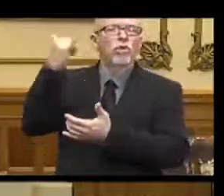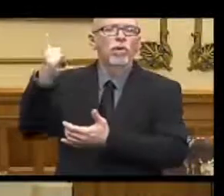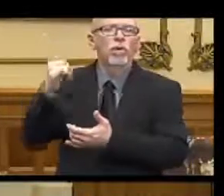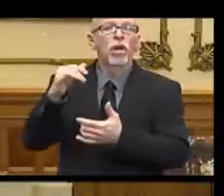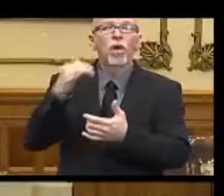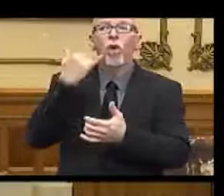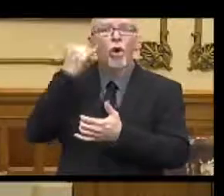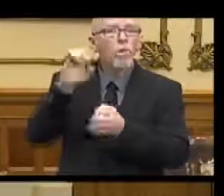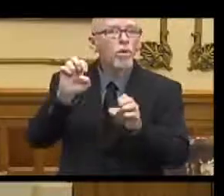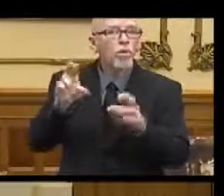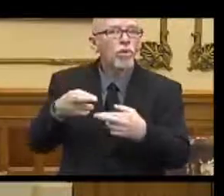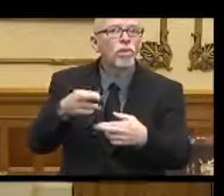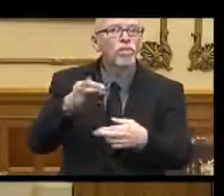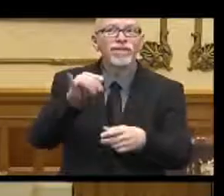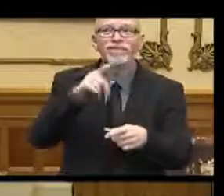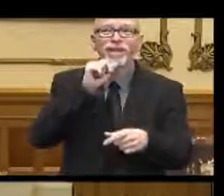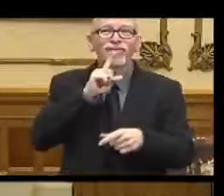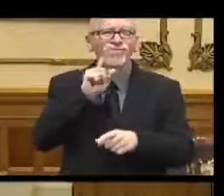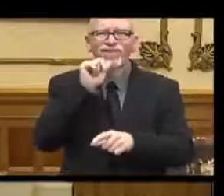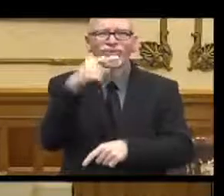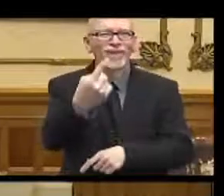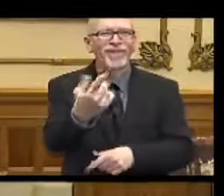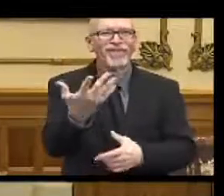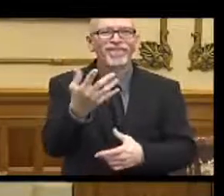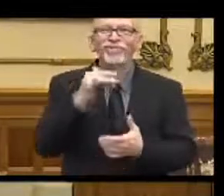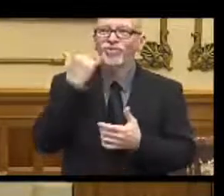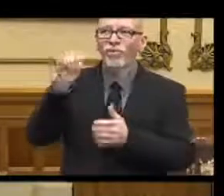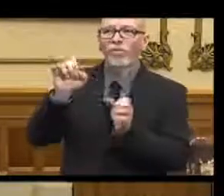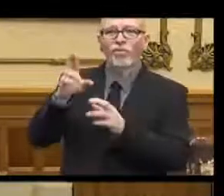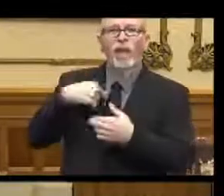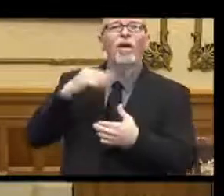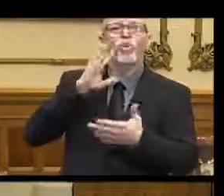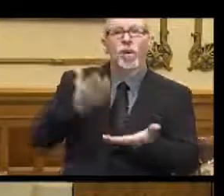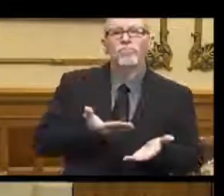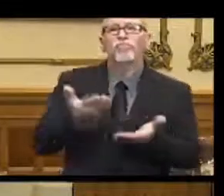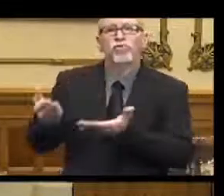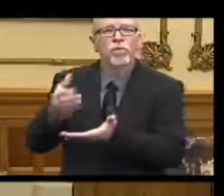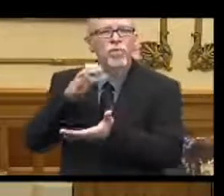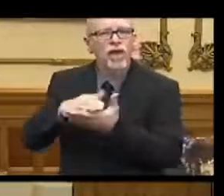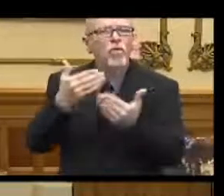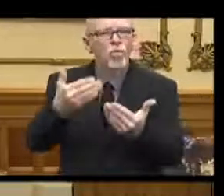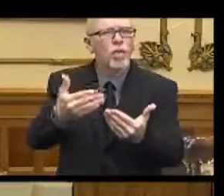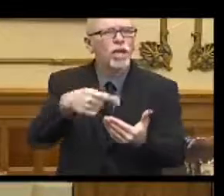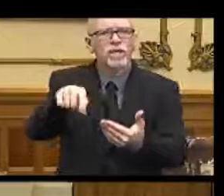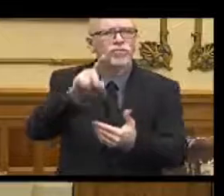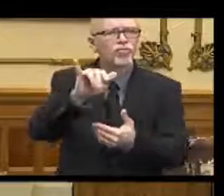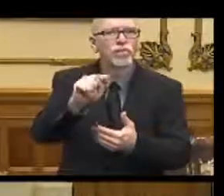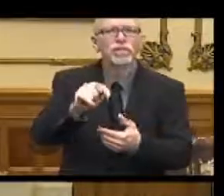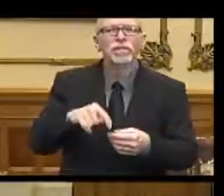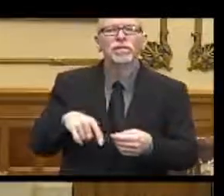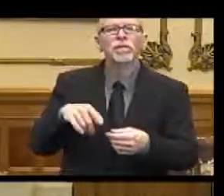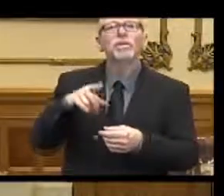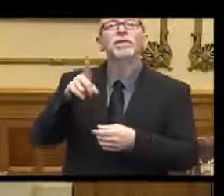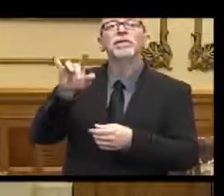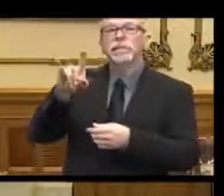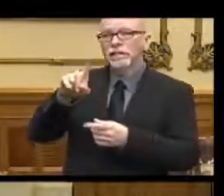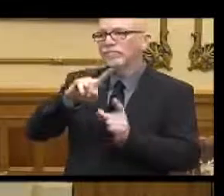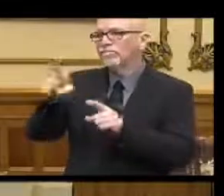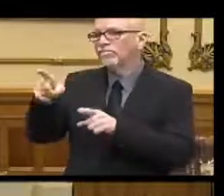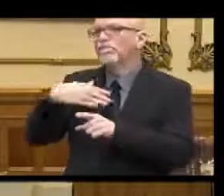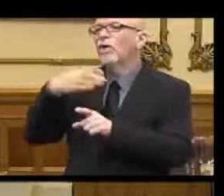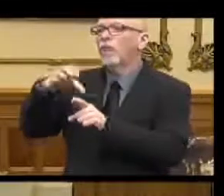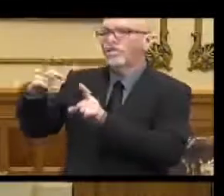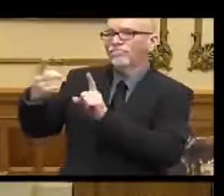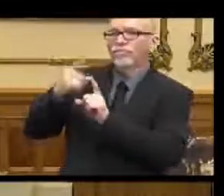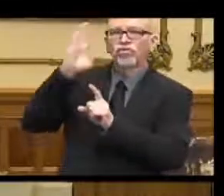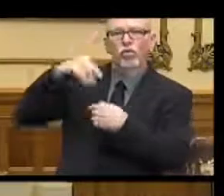sure what to do, you're not alone. Call the emergency room saying, I'm coming on in. And so I did that. They pulled up, they came, they took my wife. I knew